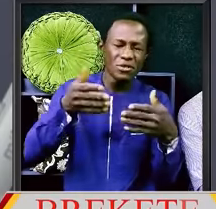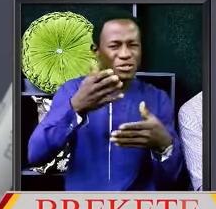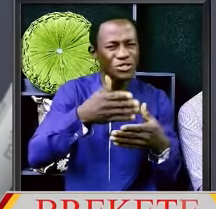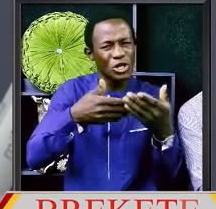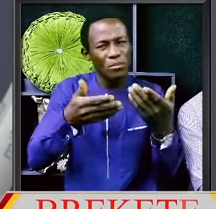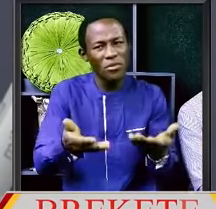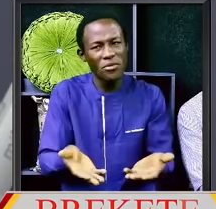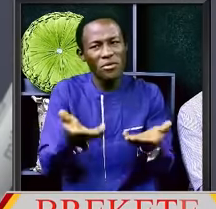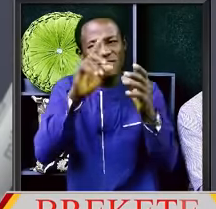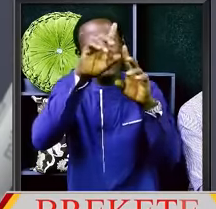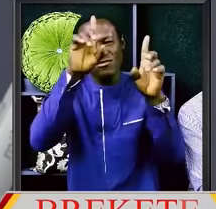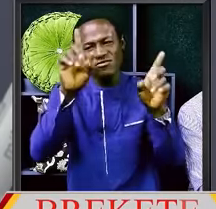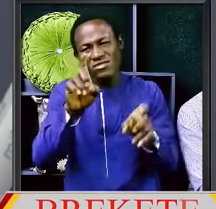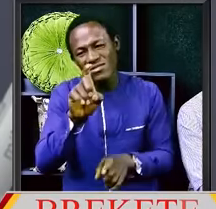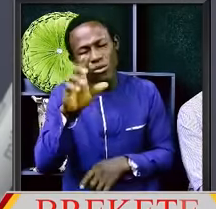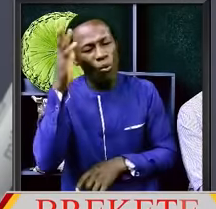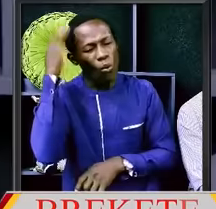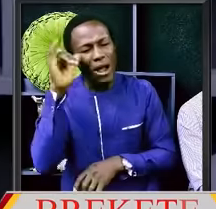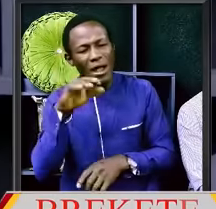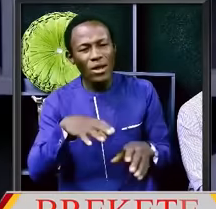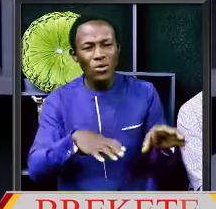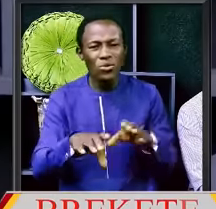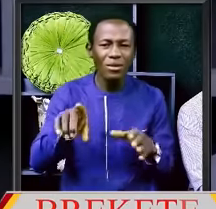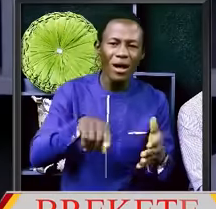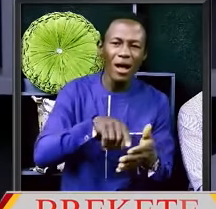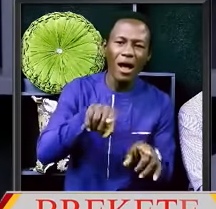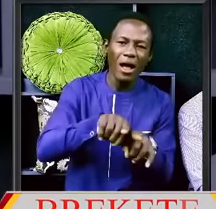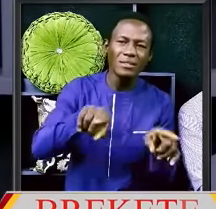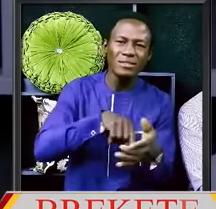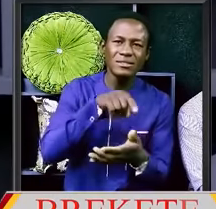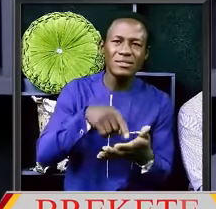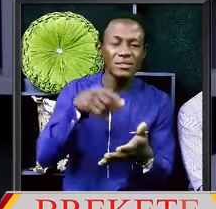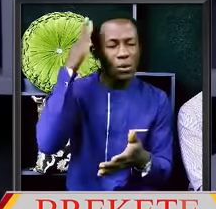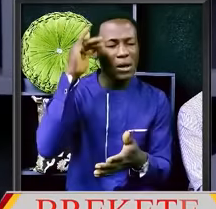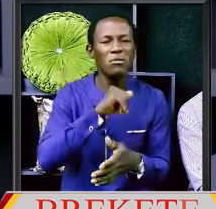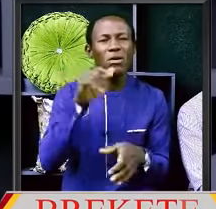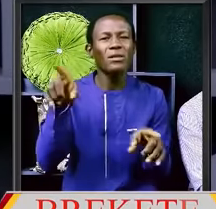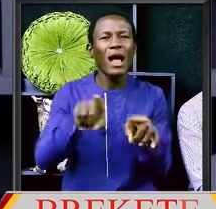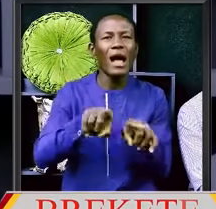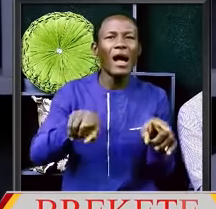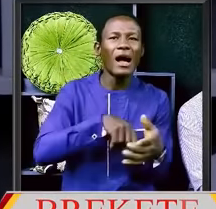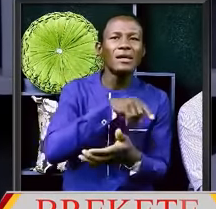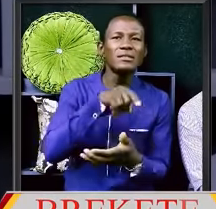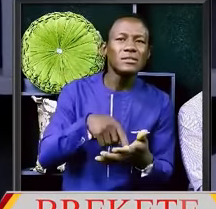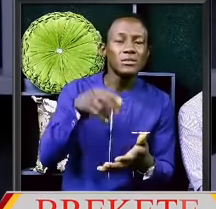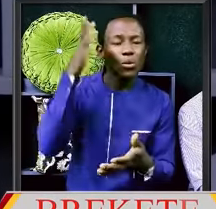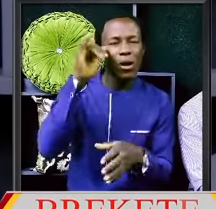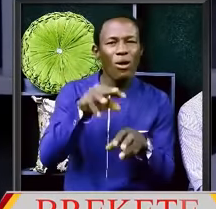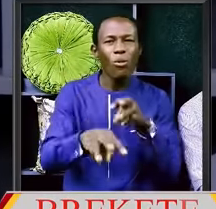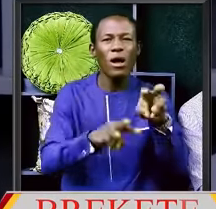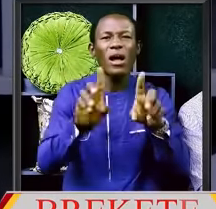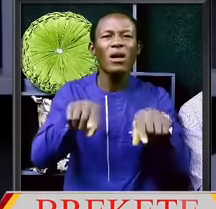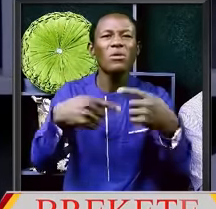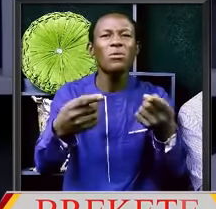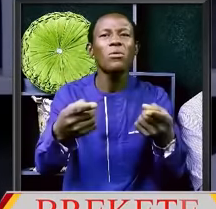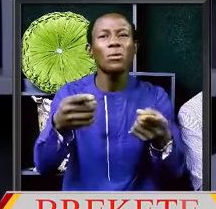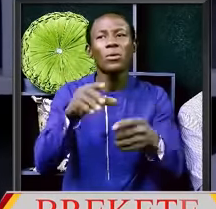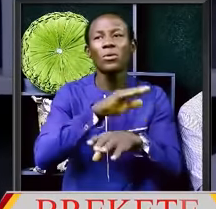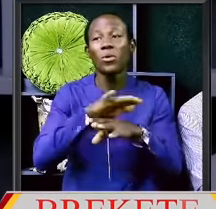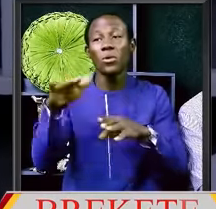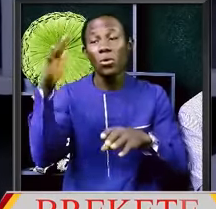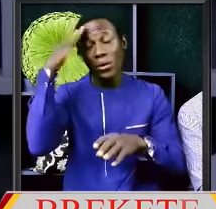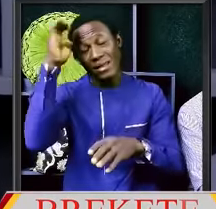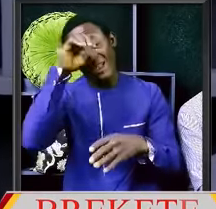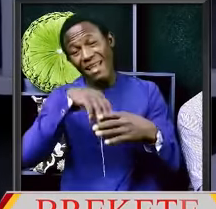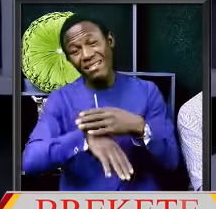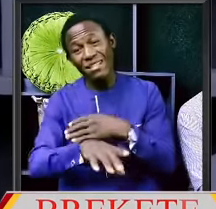why the man do like this? Why he no do like this? How he be say, waka go? He no even know. He go, say, he